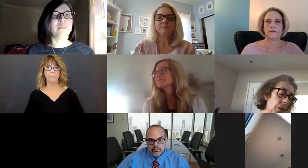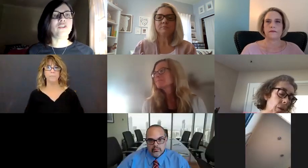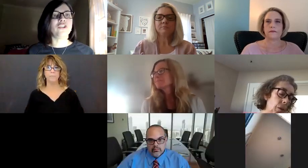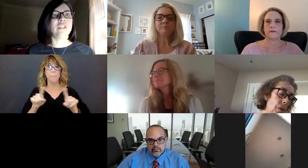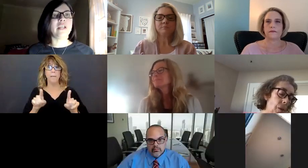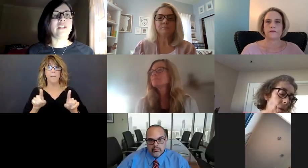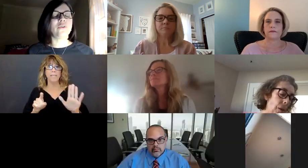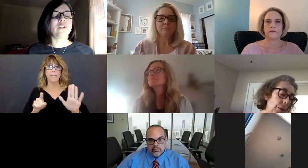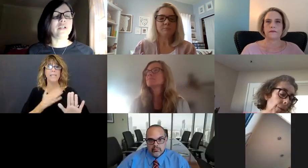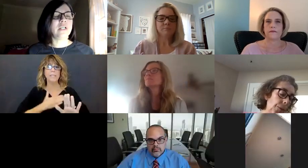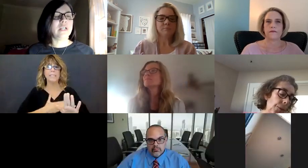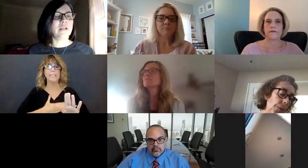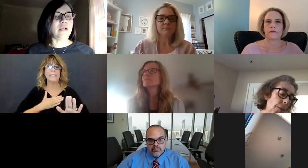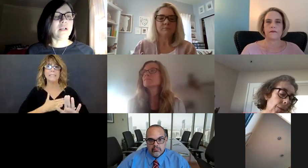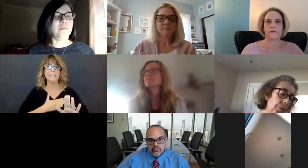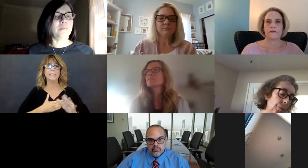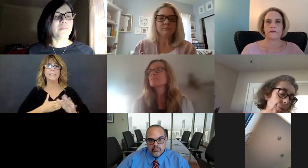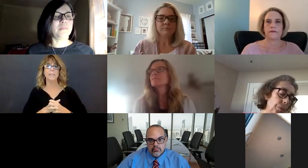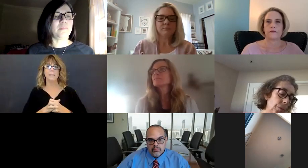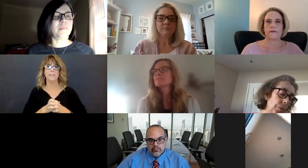And please make sure that